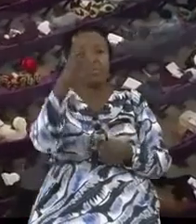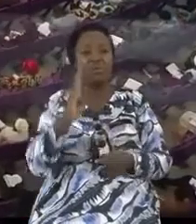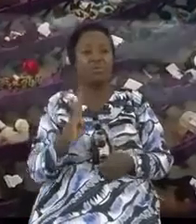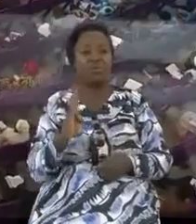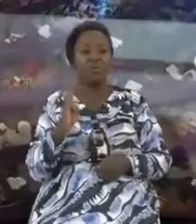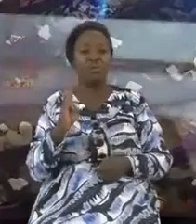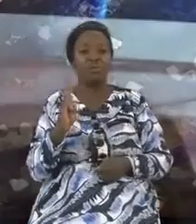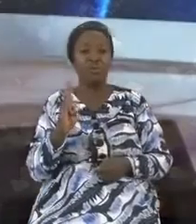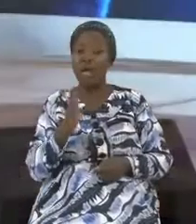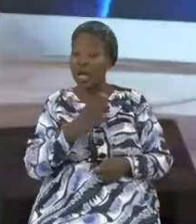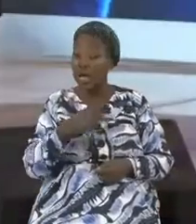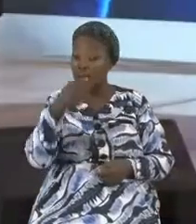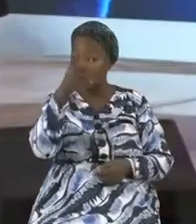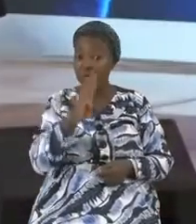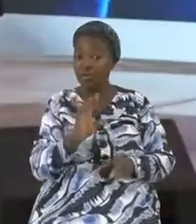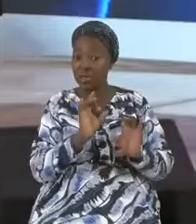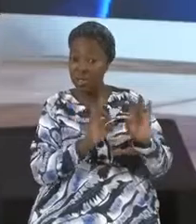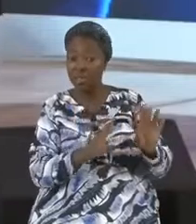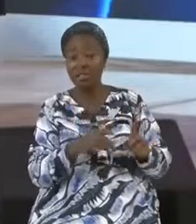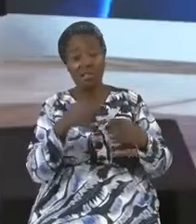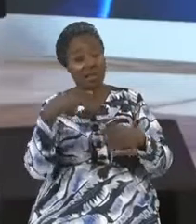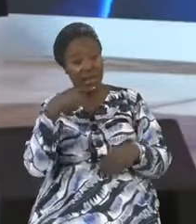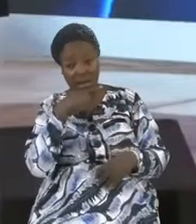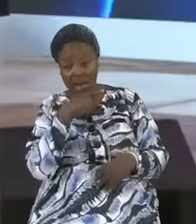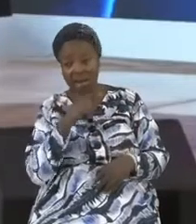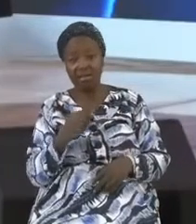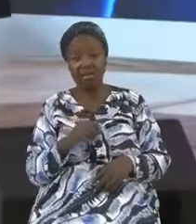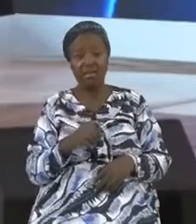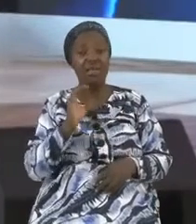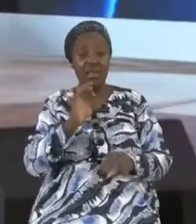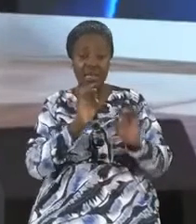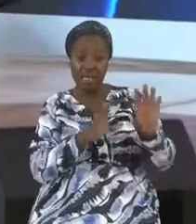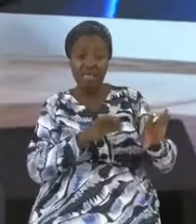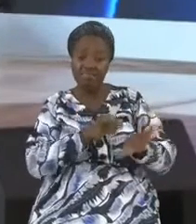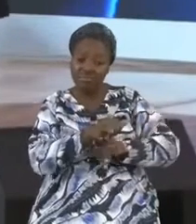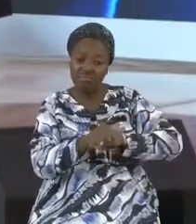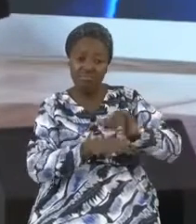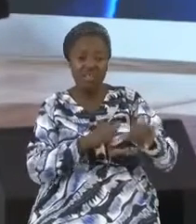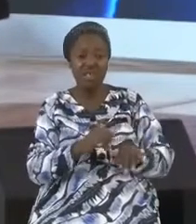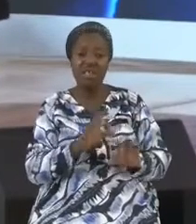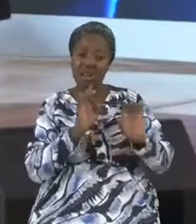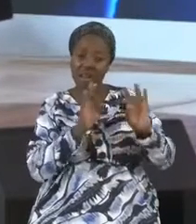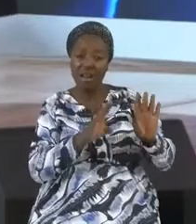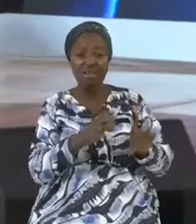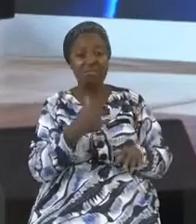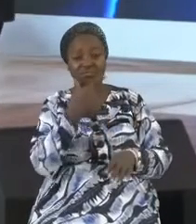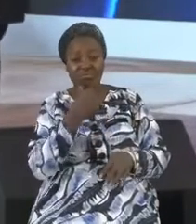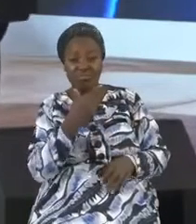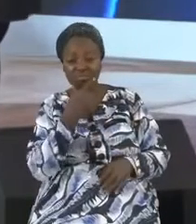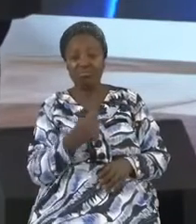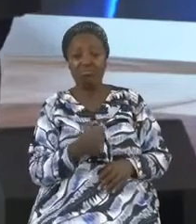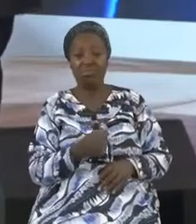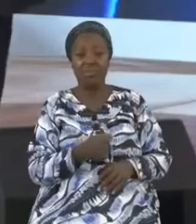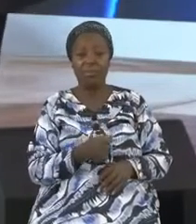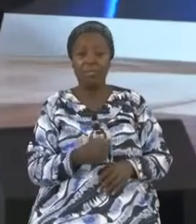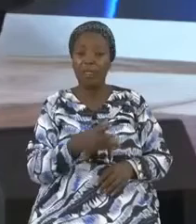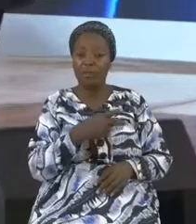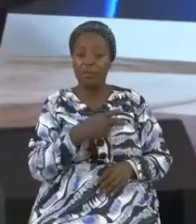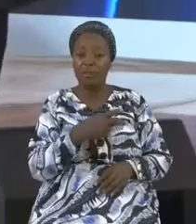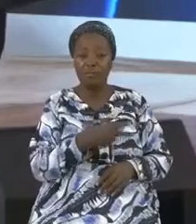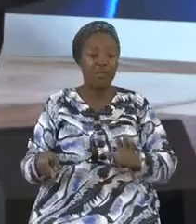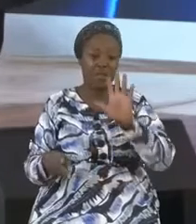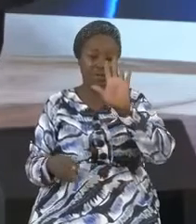God. And God hates lying. He hates deception. He hates hypocrisy. Look at verse 5.